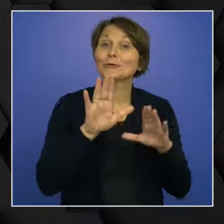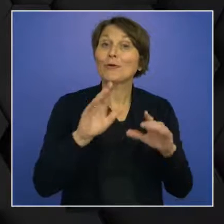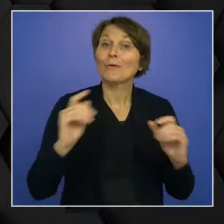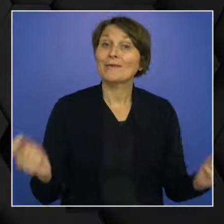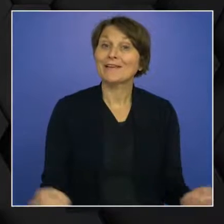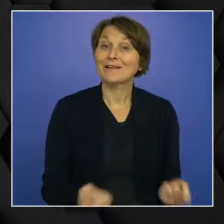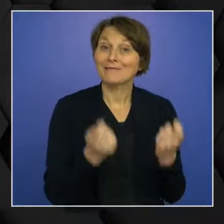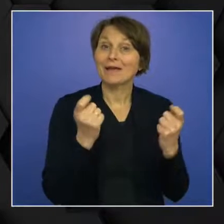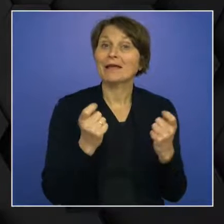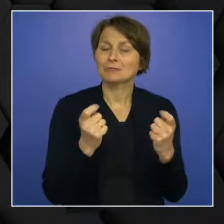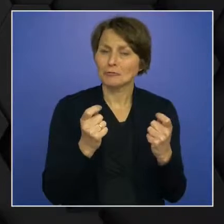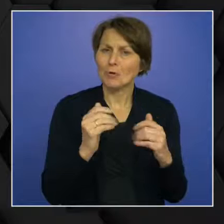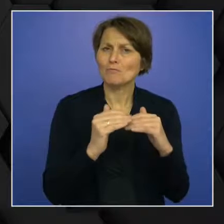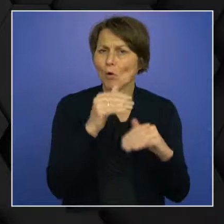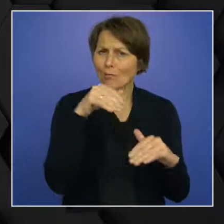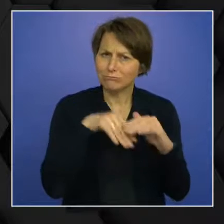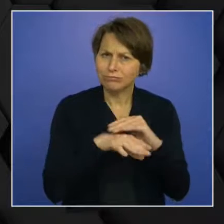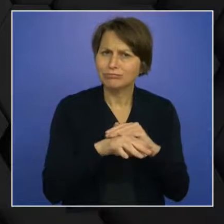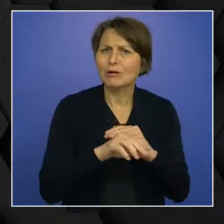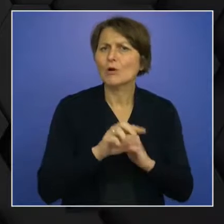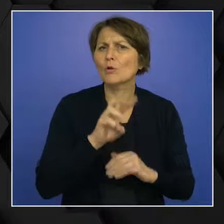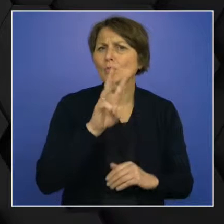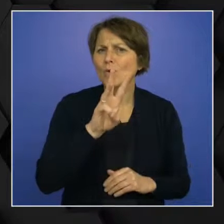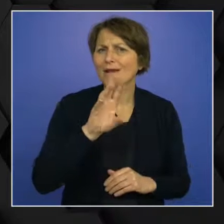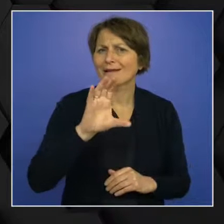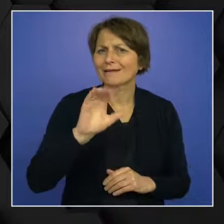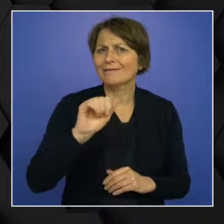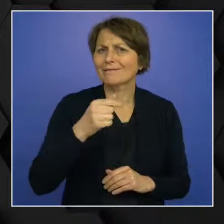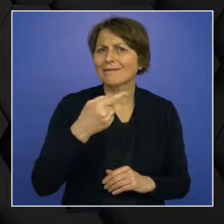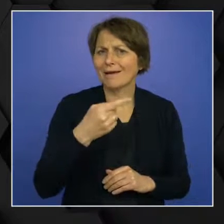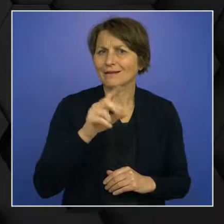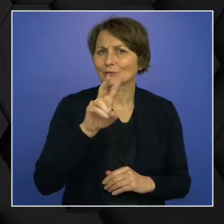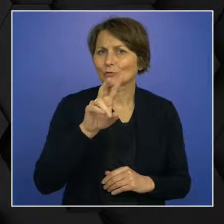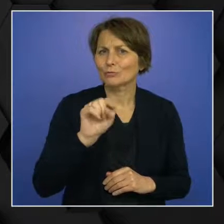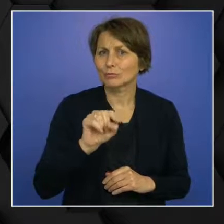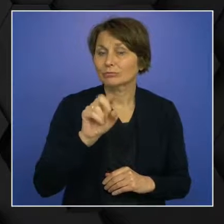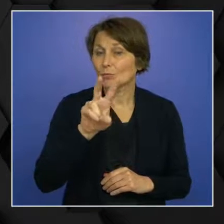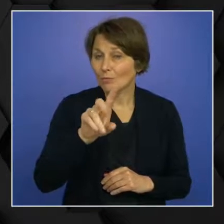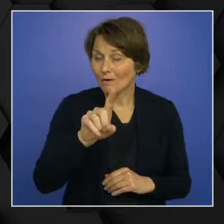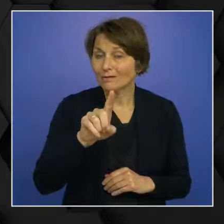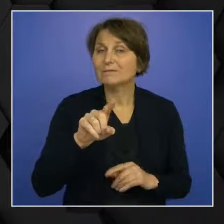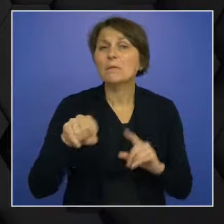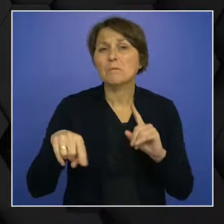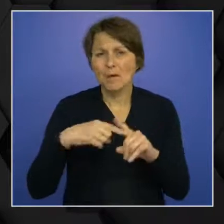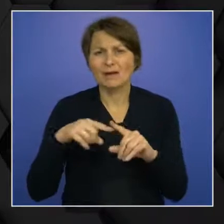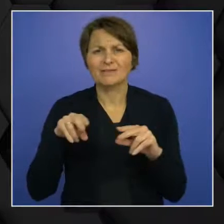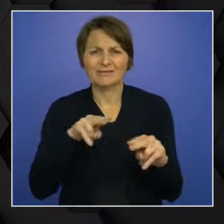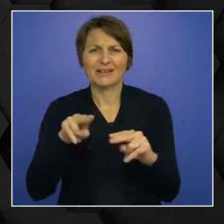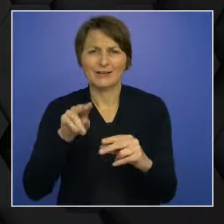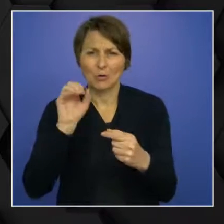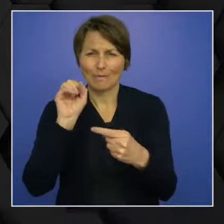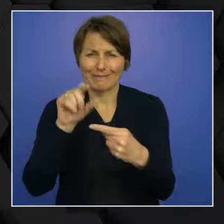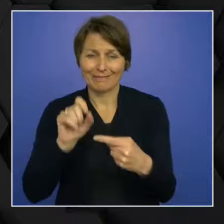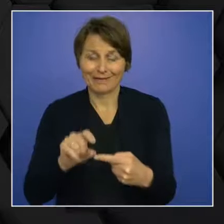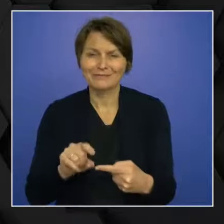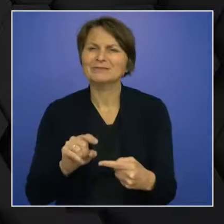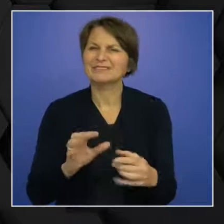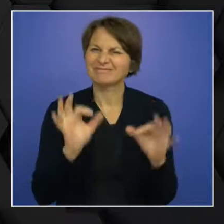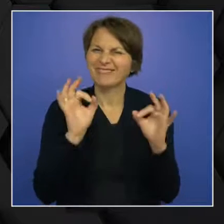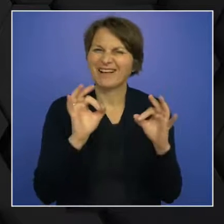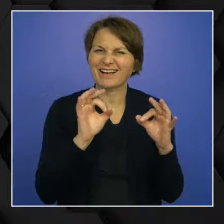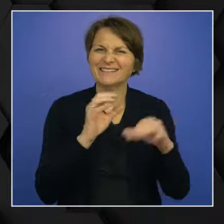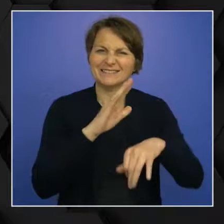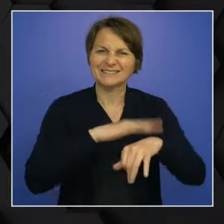for WCAG 2.1 AA compliance. And then you can also use Video Indexer and get that nice little timeline and have all of the ability